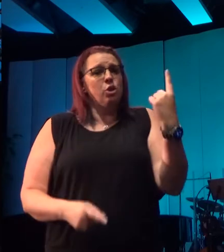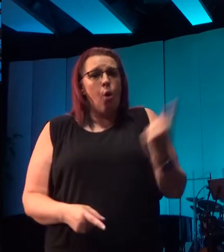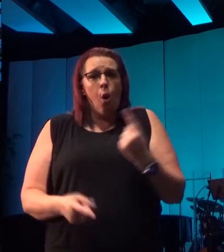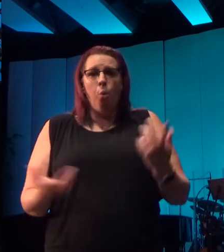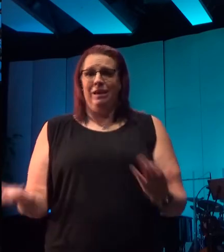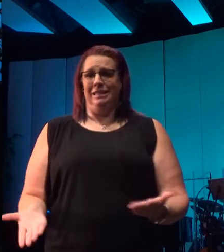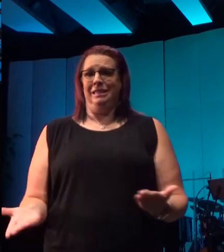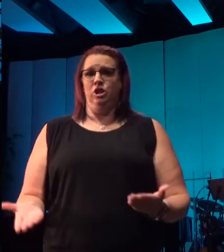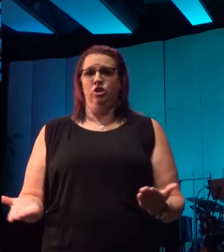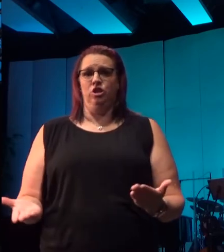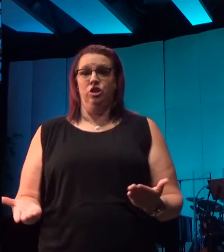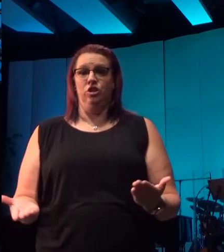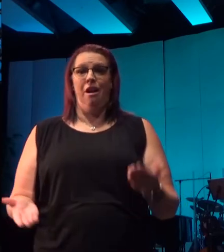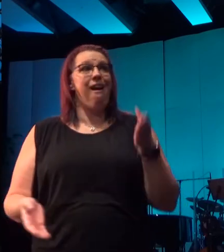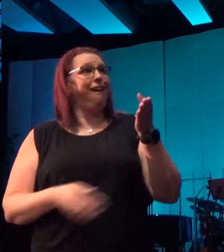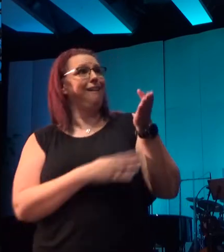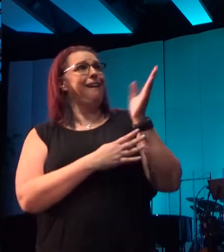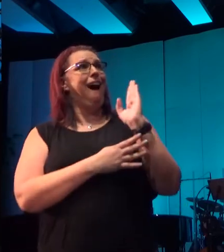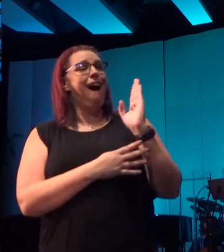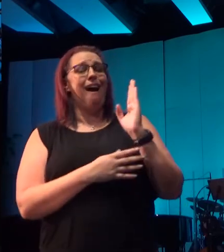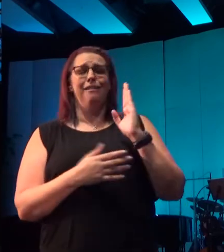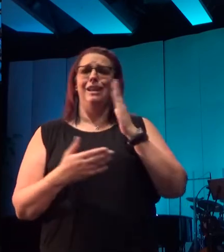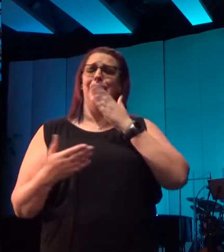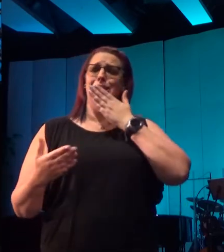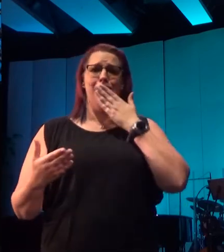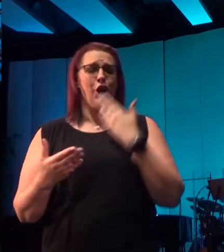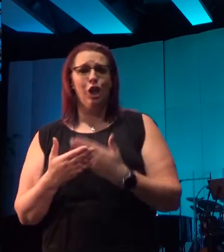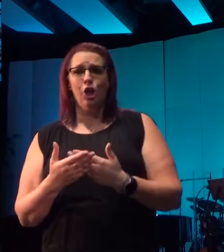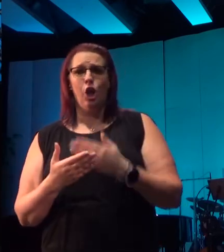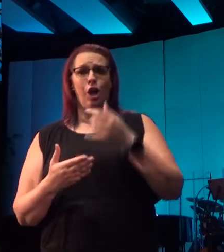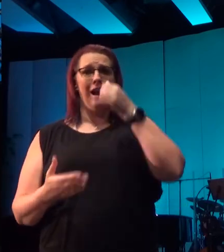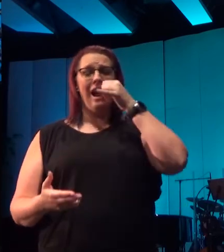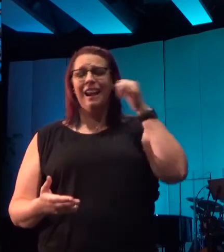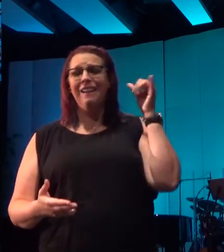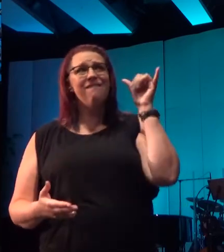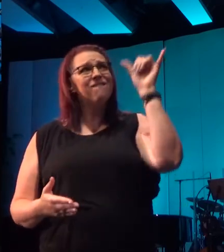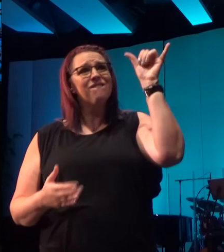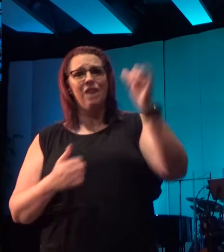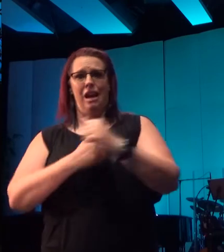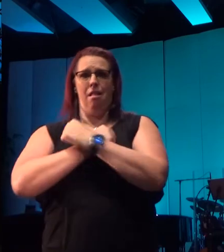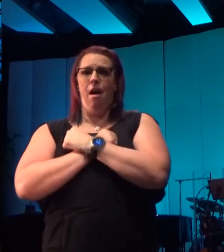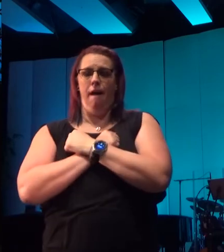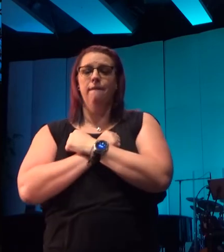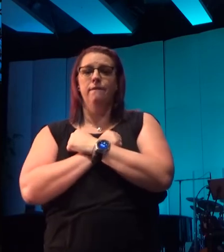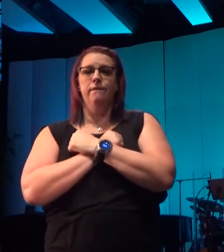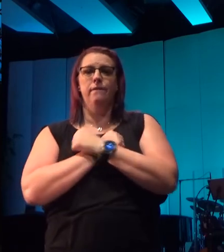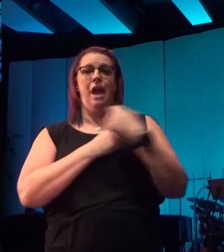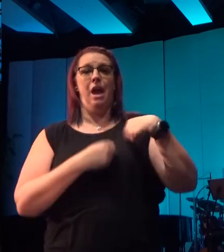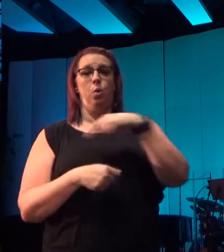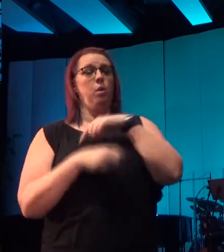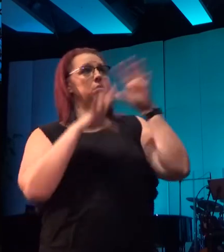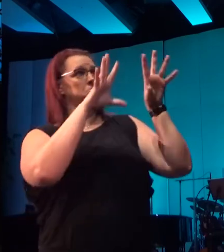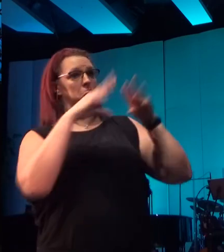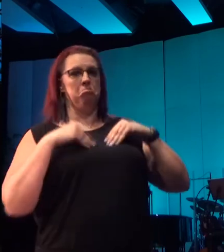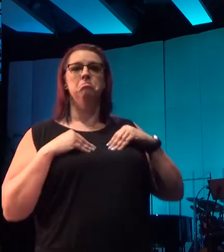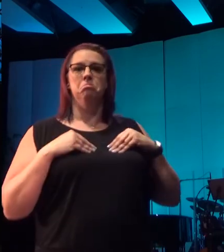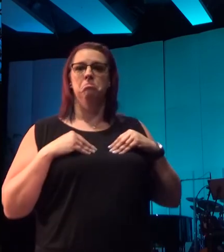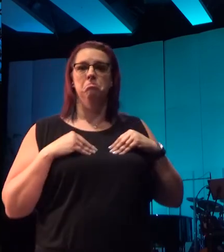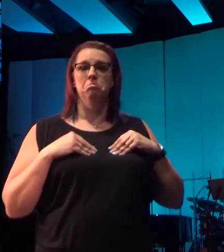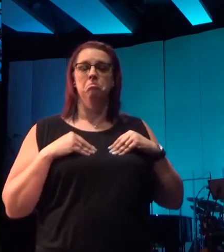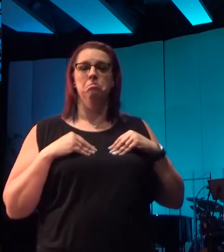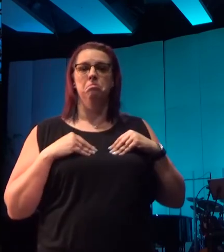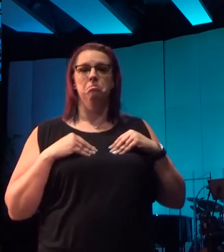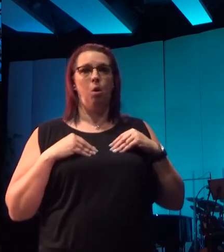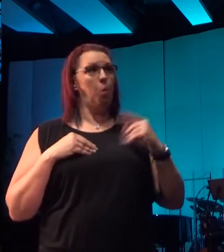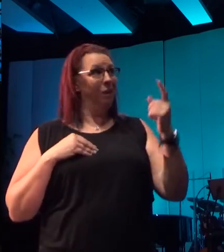us. God's good and infinite love. And we can accept it. We